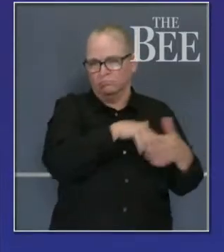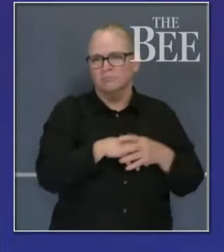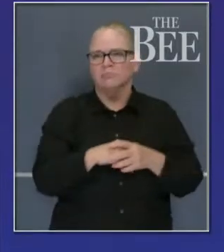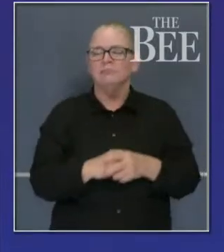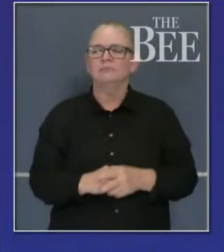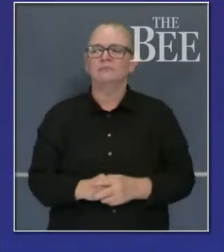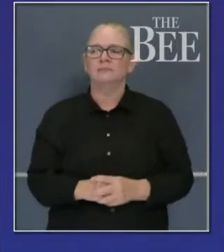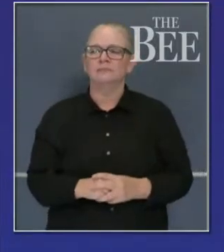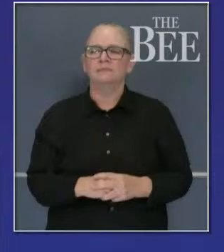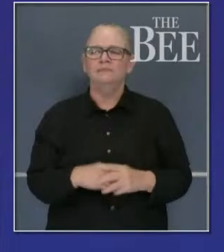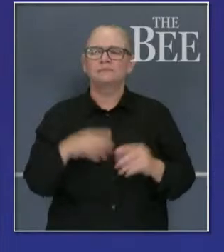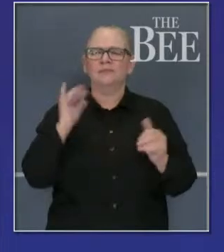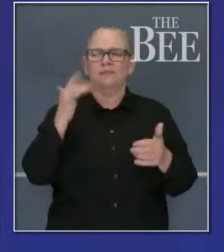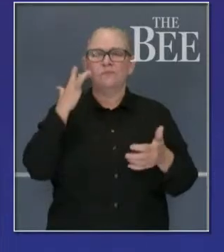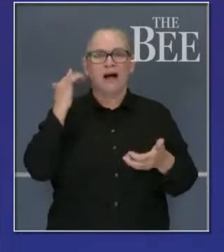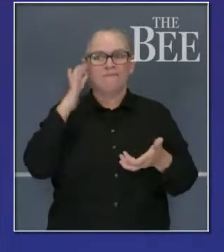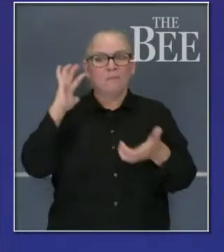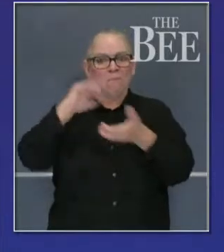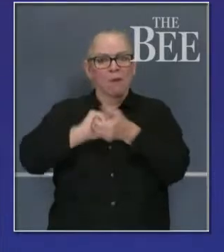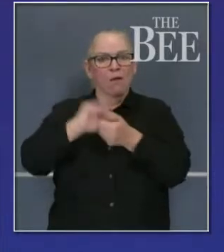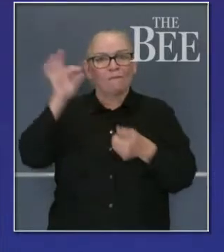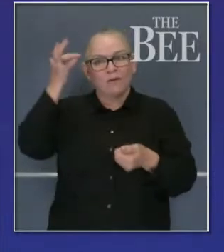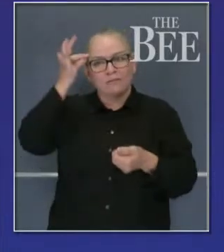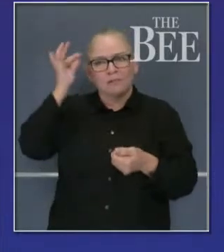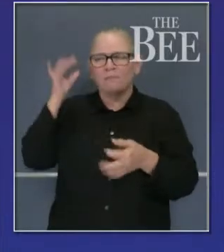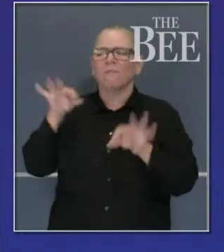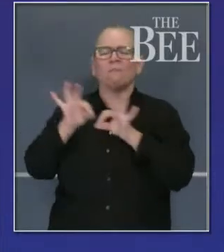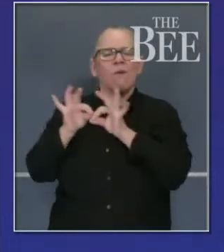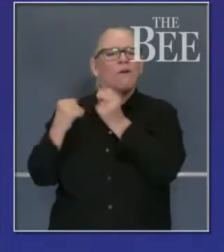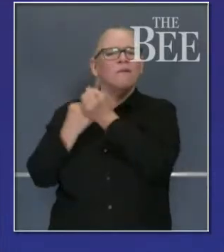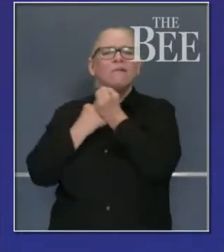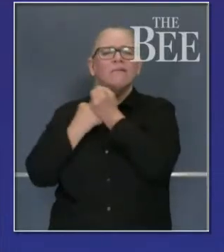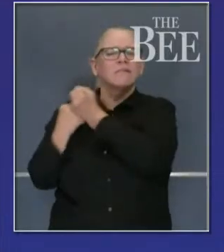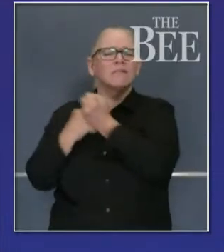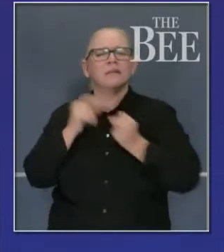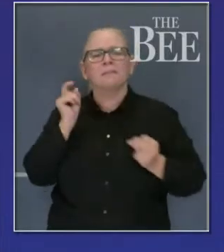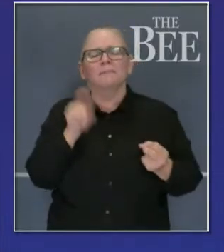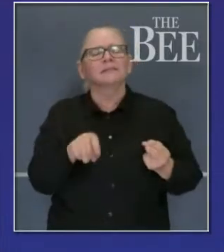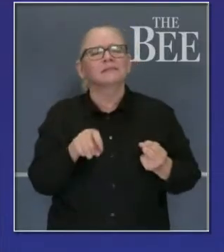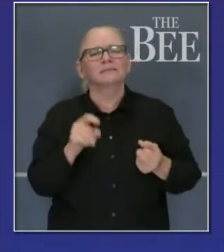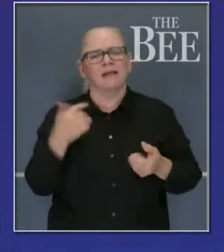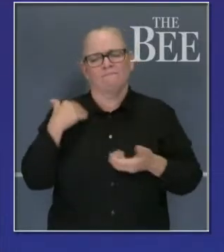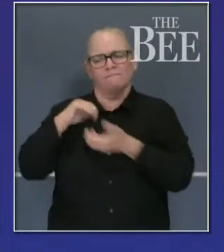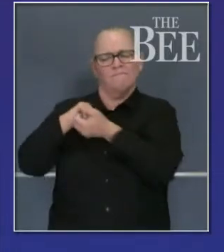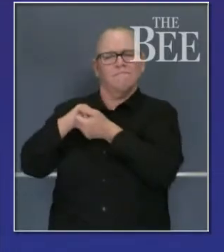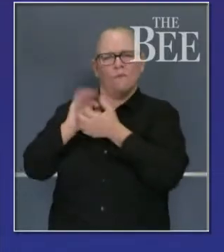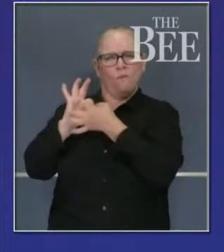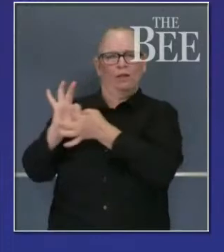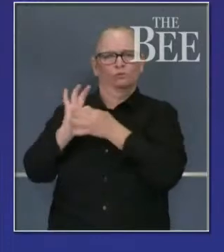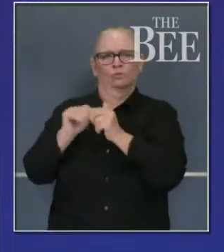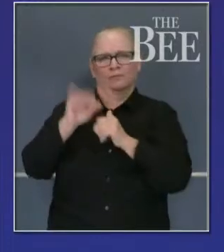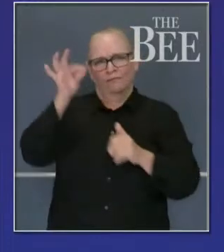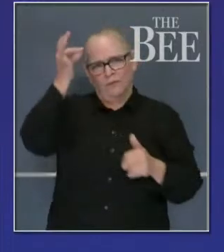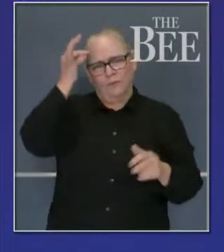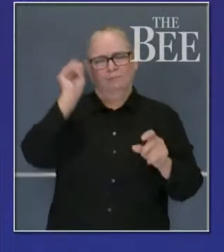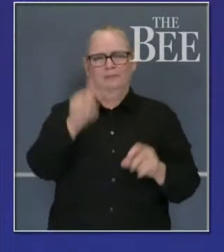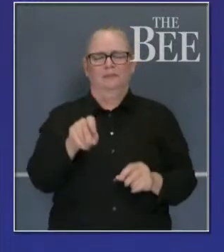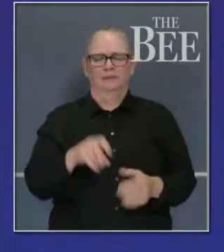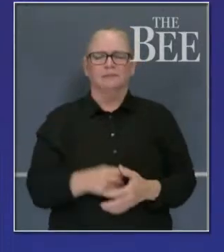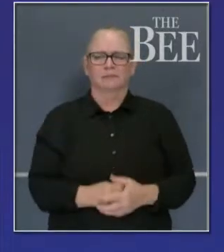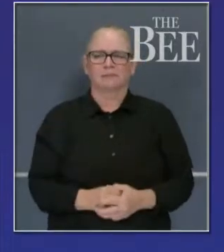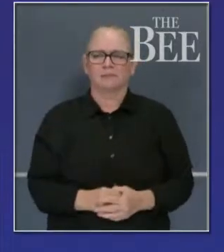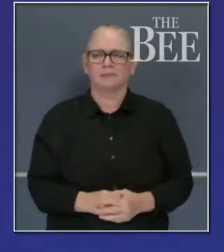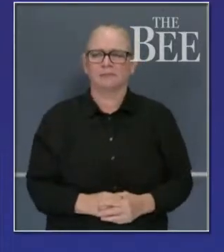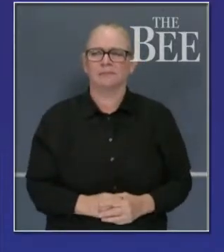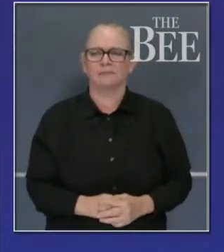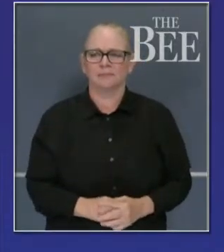for partnership with the federal government. That's foundational. And that partnership is advanced. The U.S. Forest Service, the incident command at the Creek